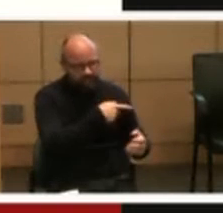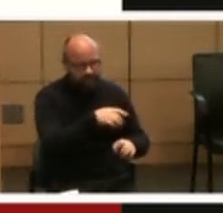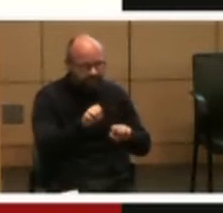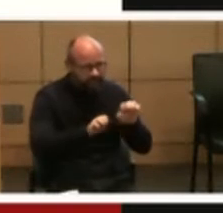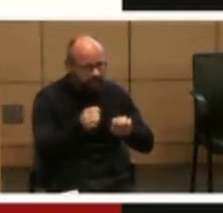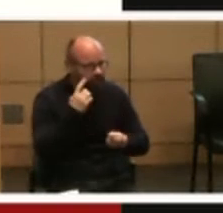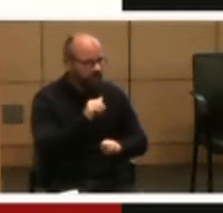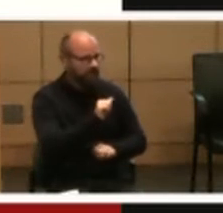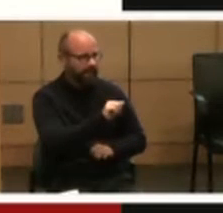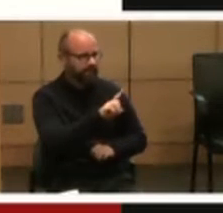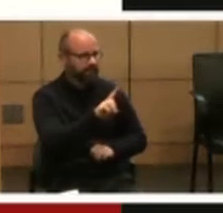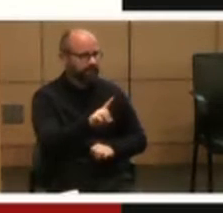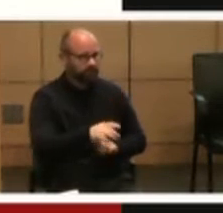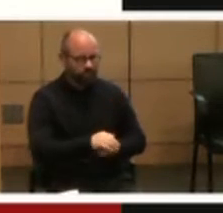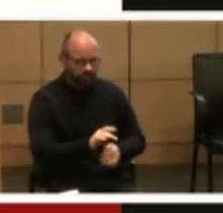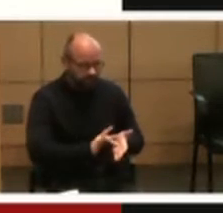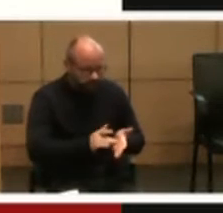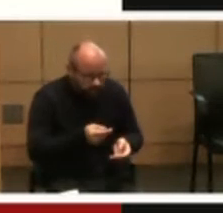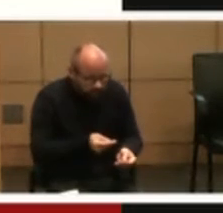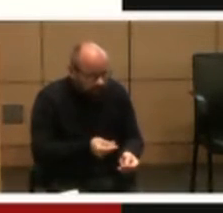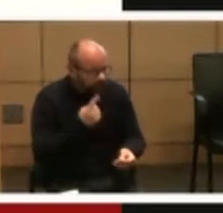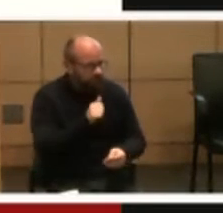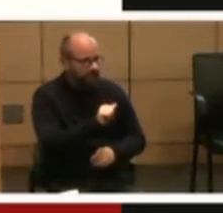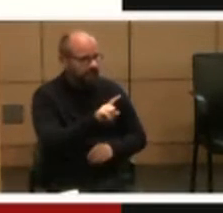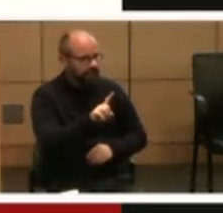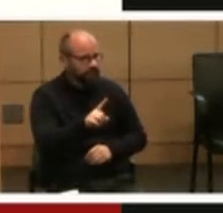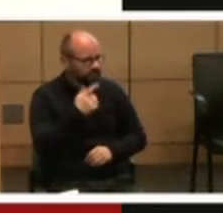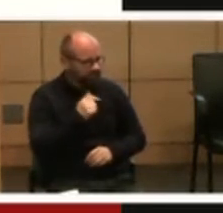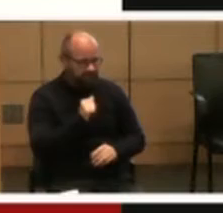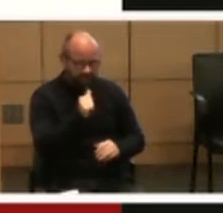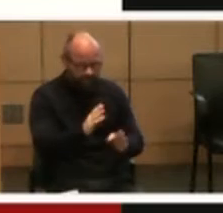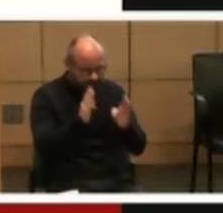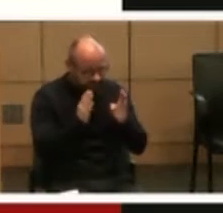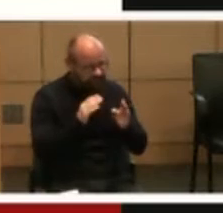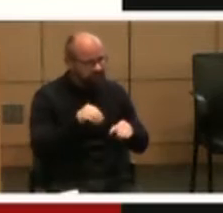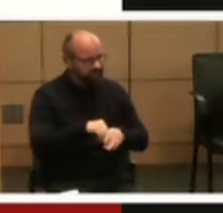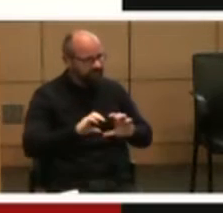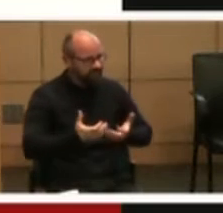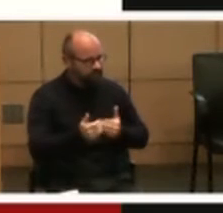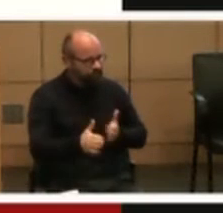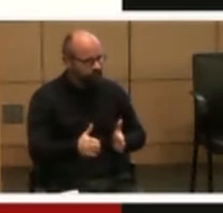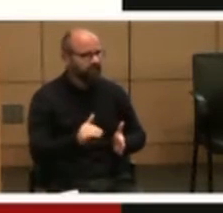placed on medication for ADD because he's not paying attention in class.